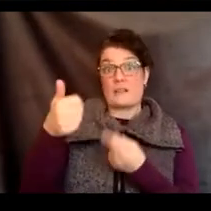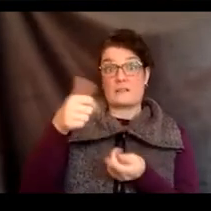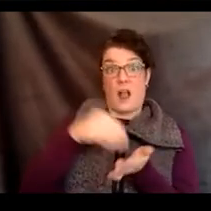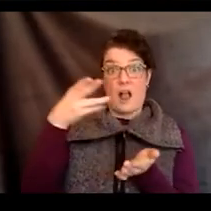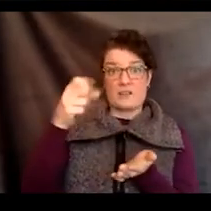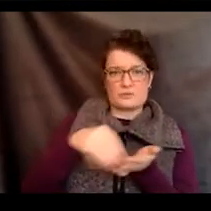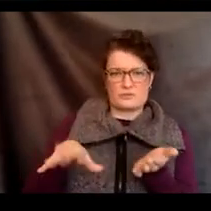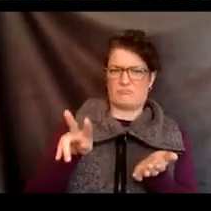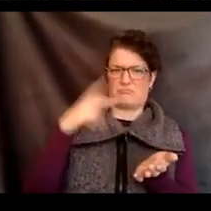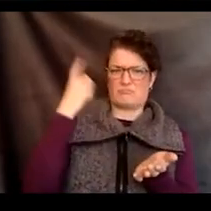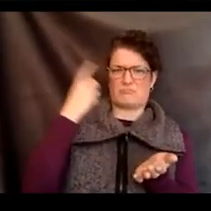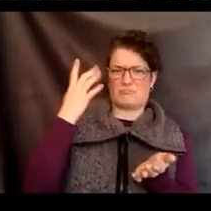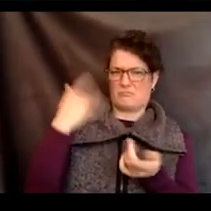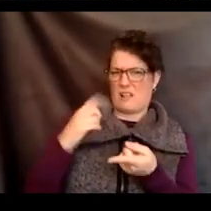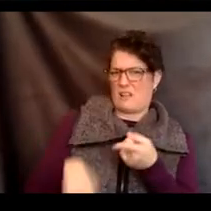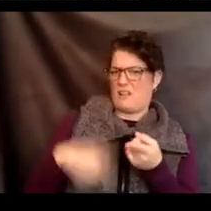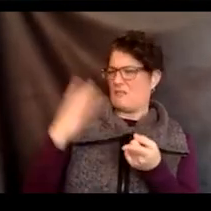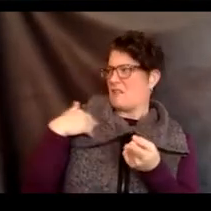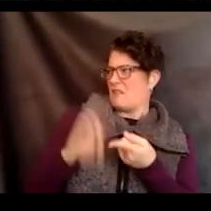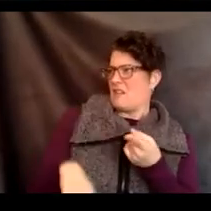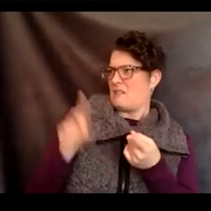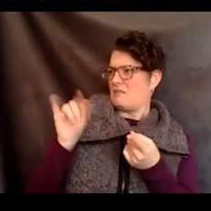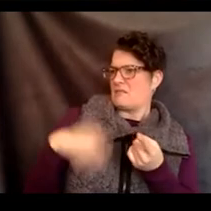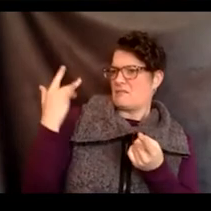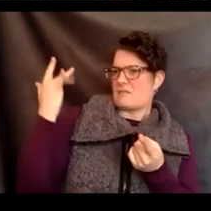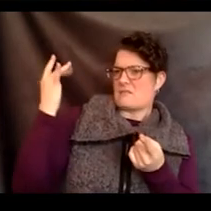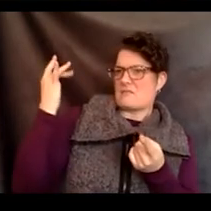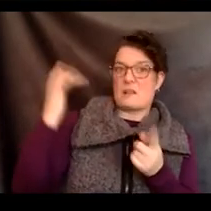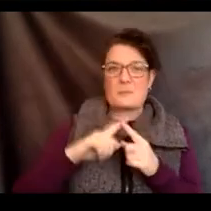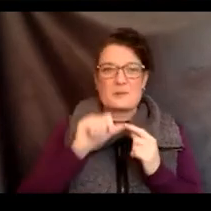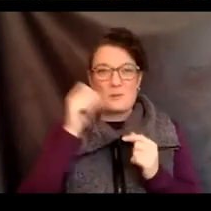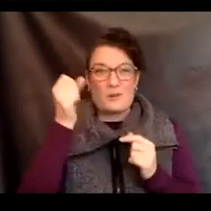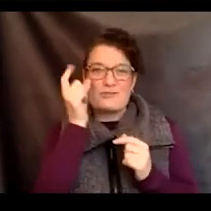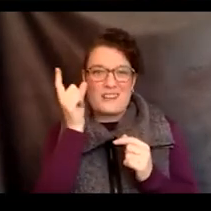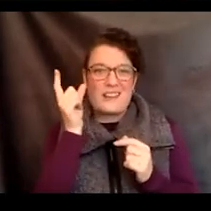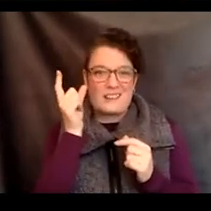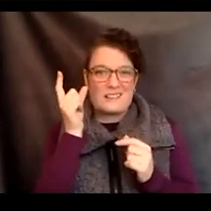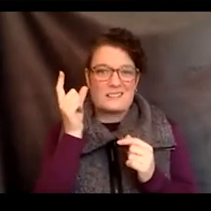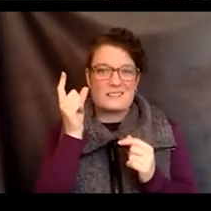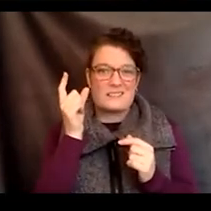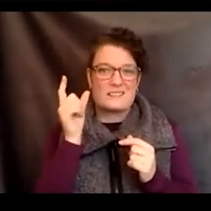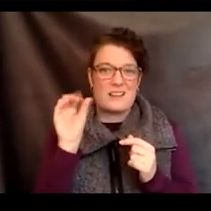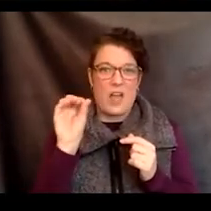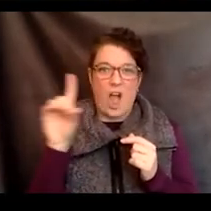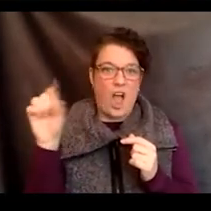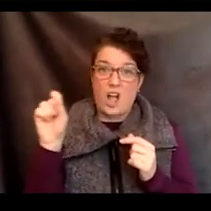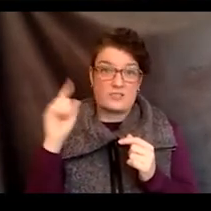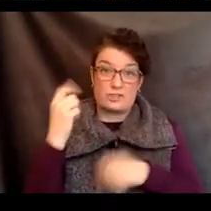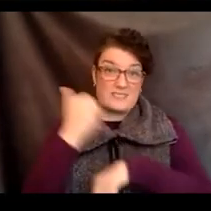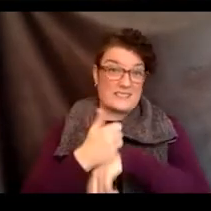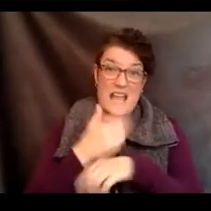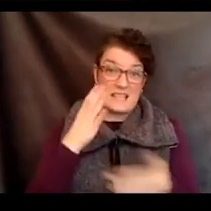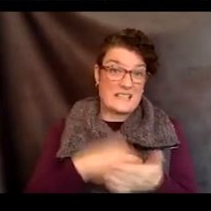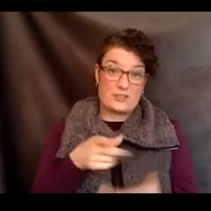like, why not? Like, why can't I do that? But you don't understand that there are these odds that are just stacked against you sometimes.